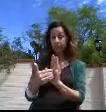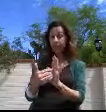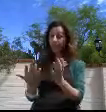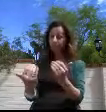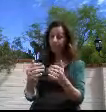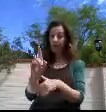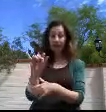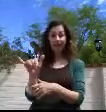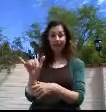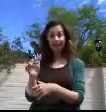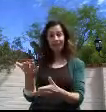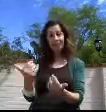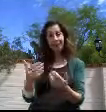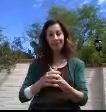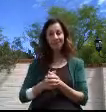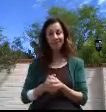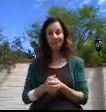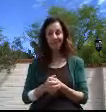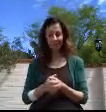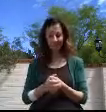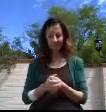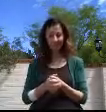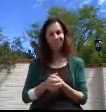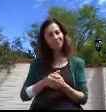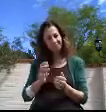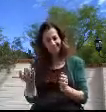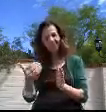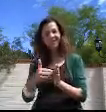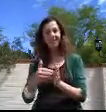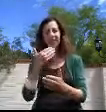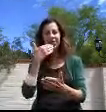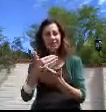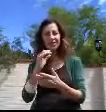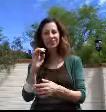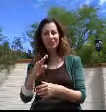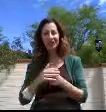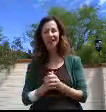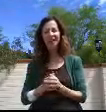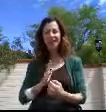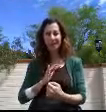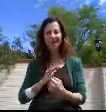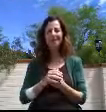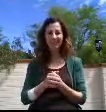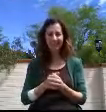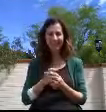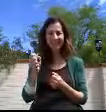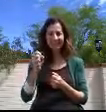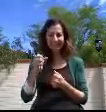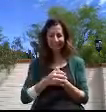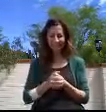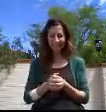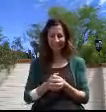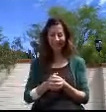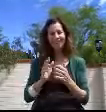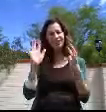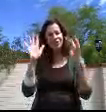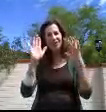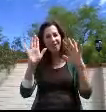again, Lily? Come on, Lily. Come on. Come on. Do it again. Woo-hoo! Good